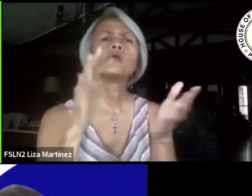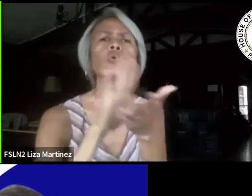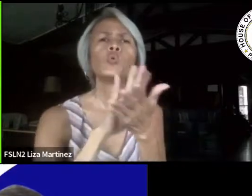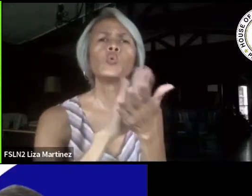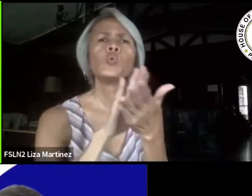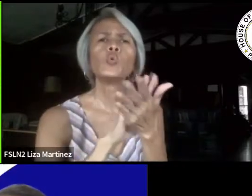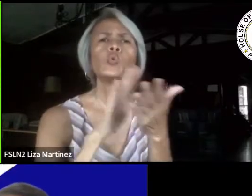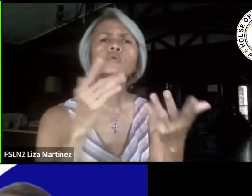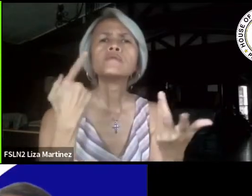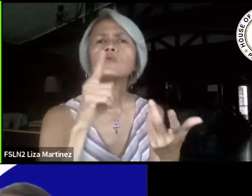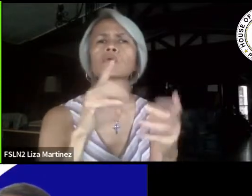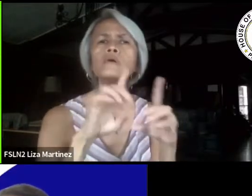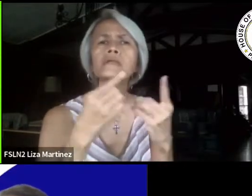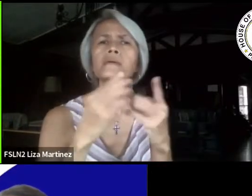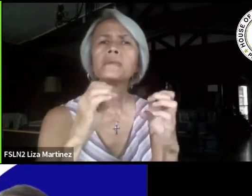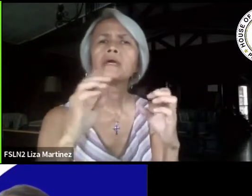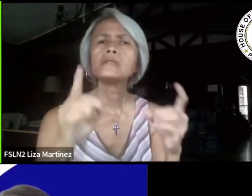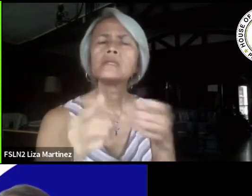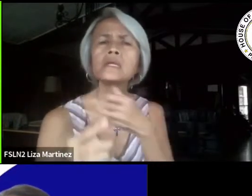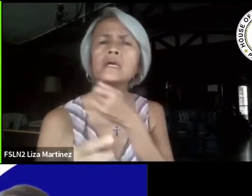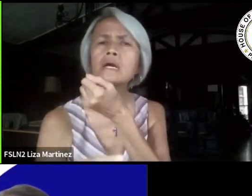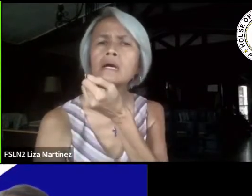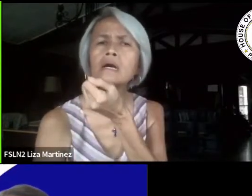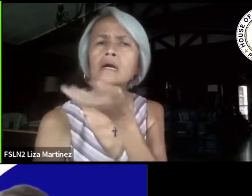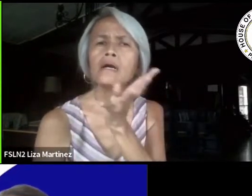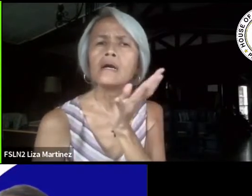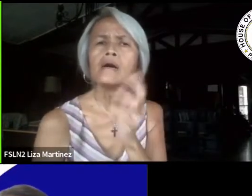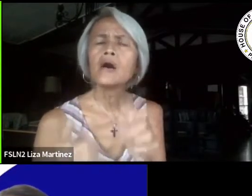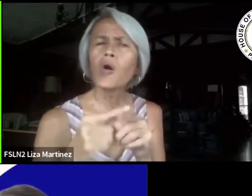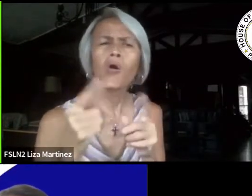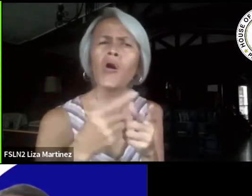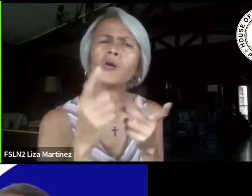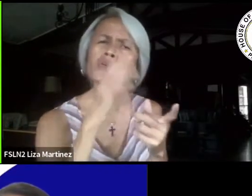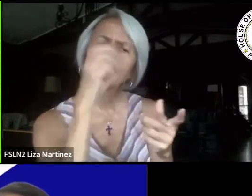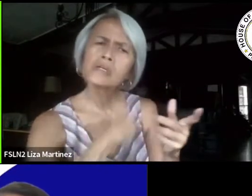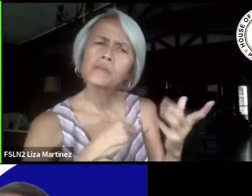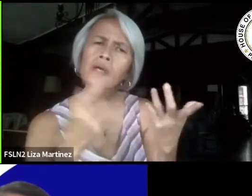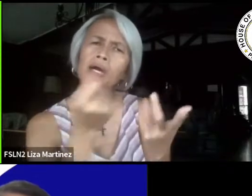schools lang. Would you know that offhand or at an estimate?